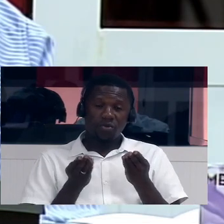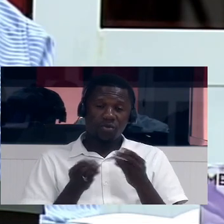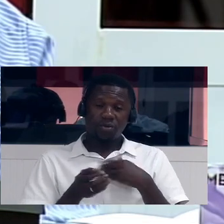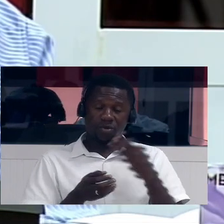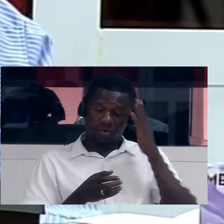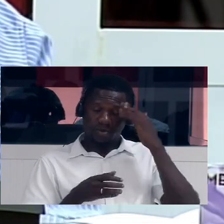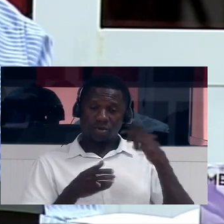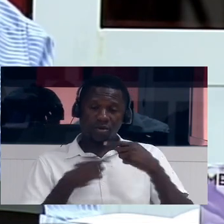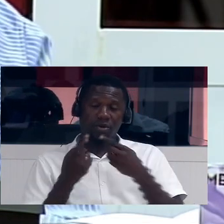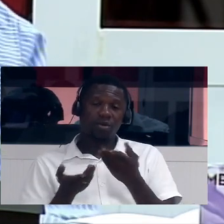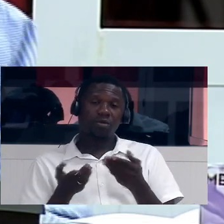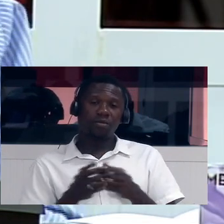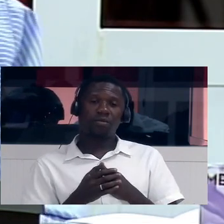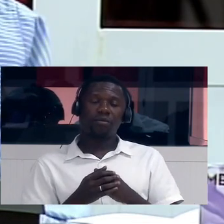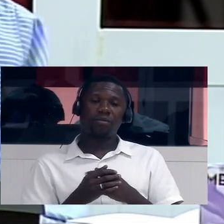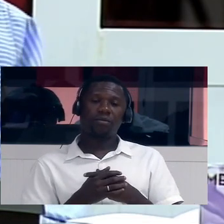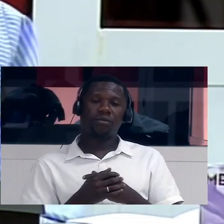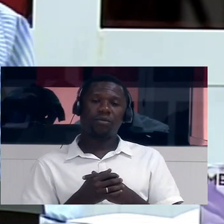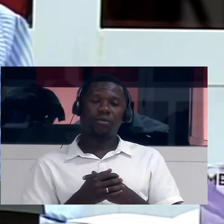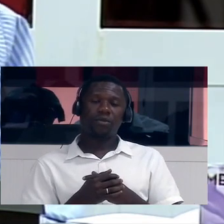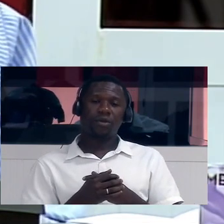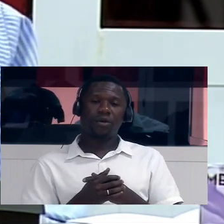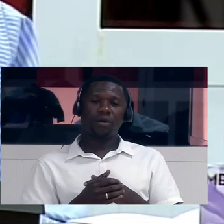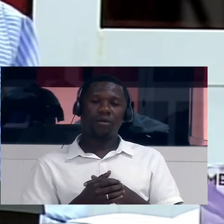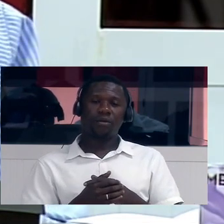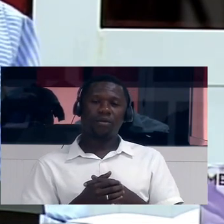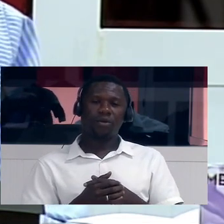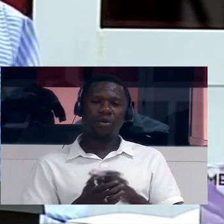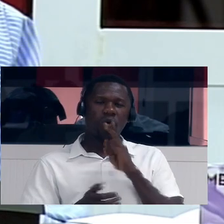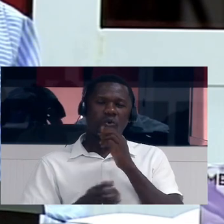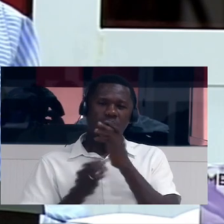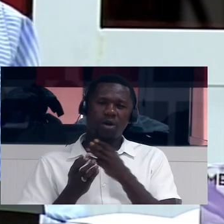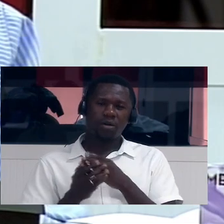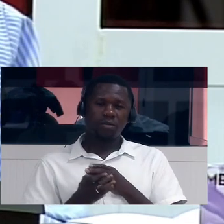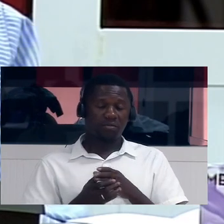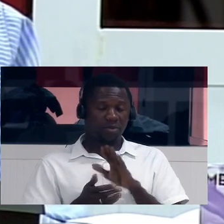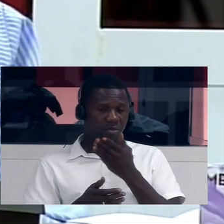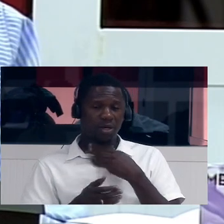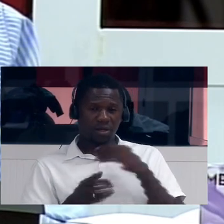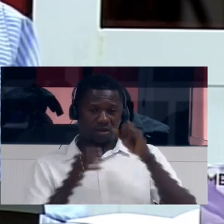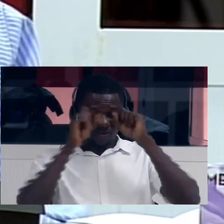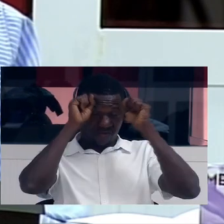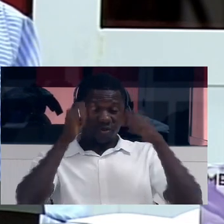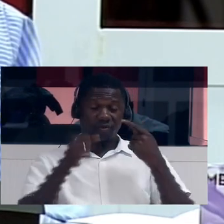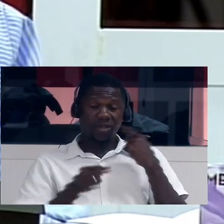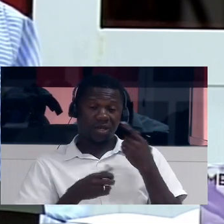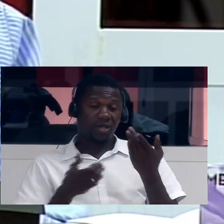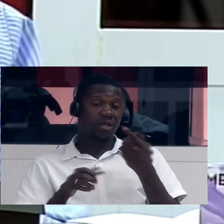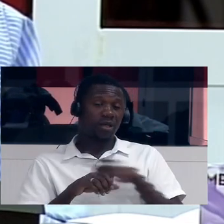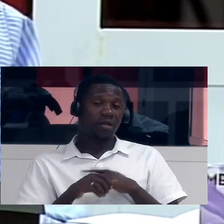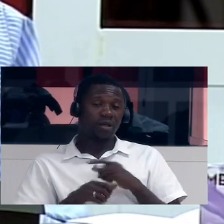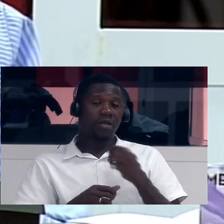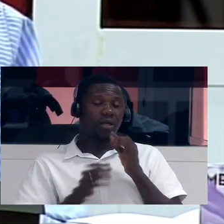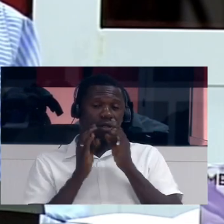who? Oh, yes, by the government of the day. They thought I was too sympathetic with the students. And I